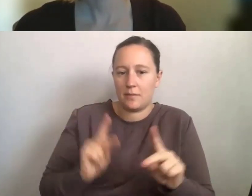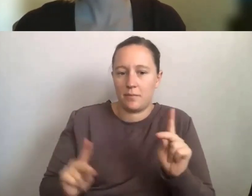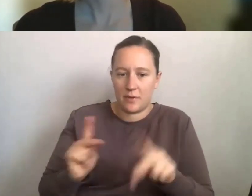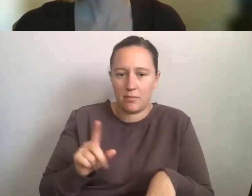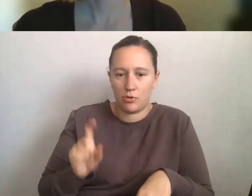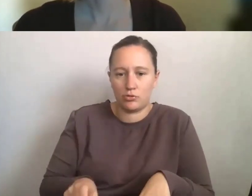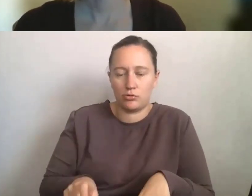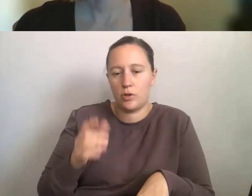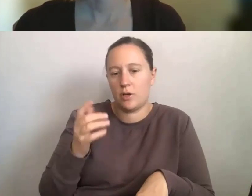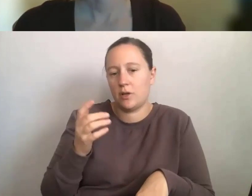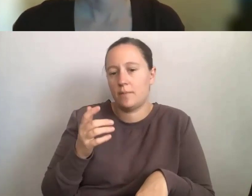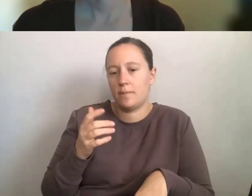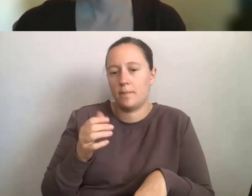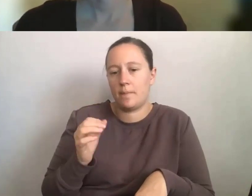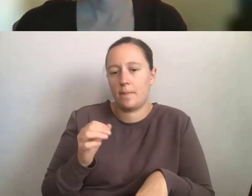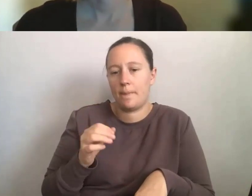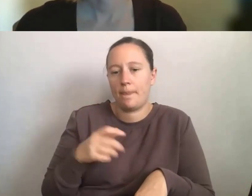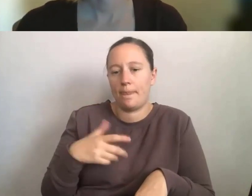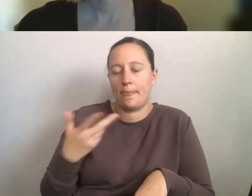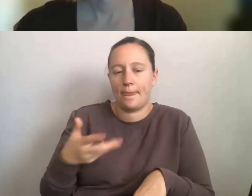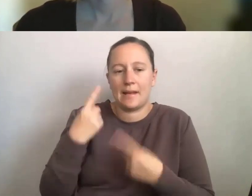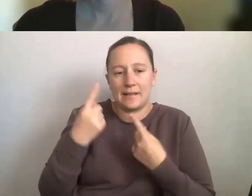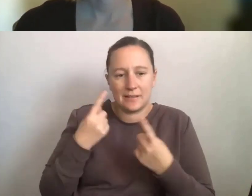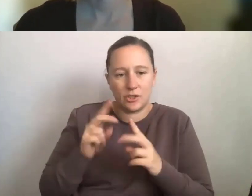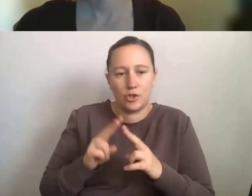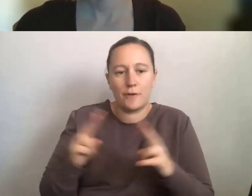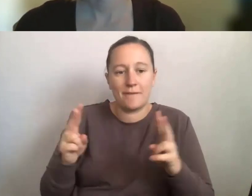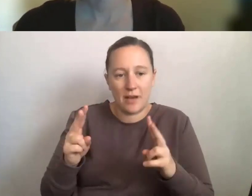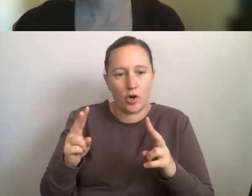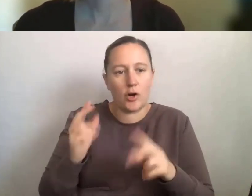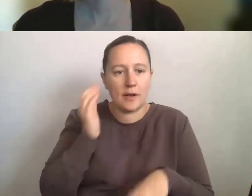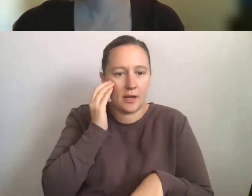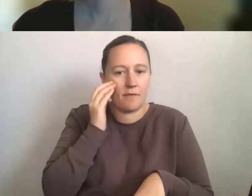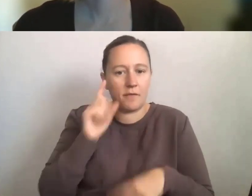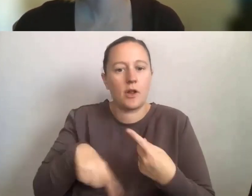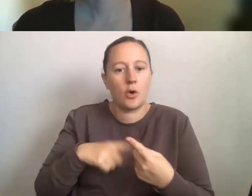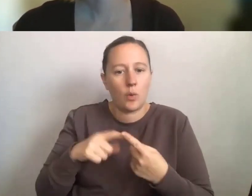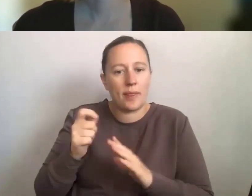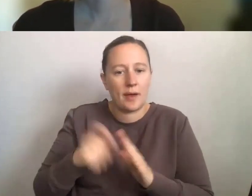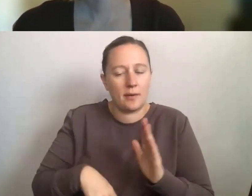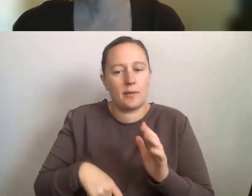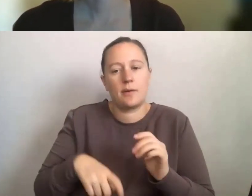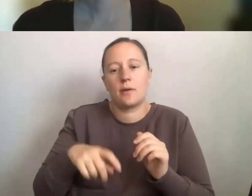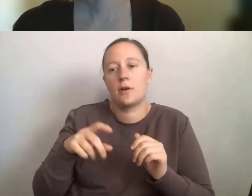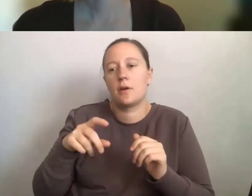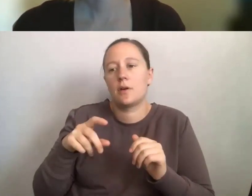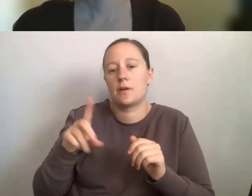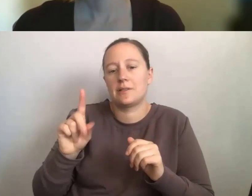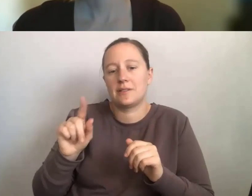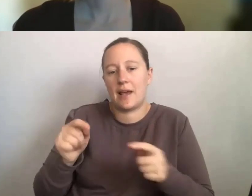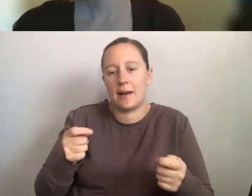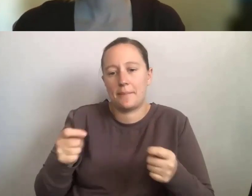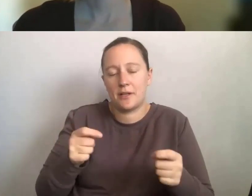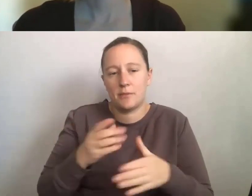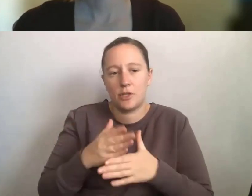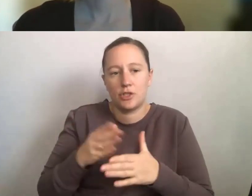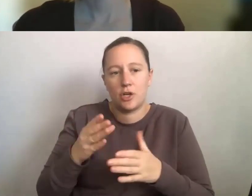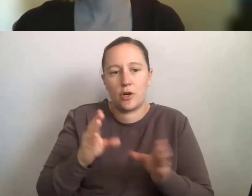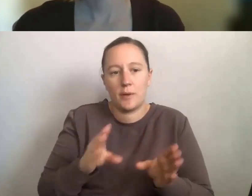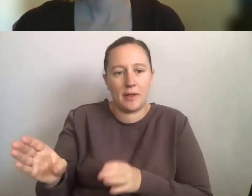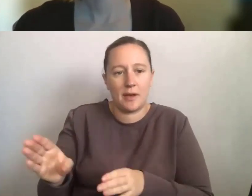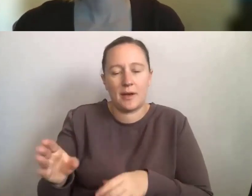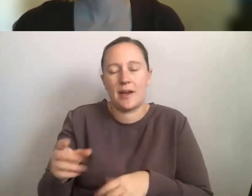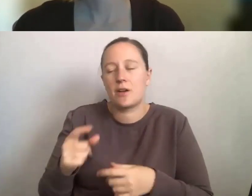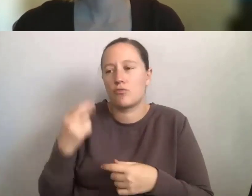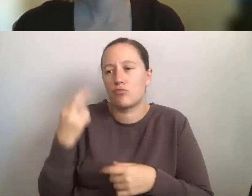really, I think, consider very carefully in drafting their data management and sharing plans, and that would be considered acceptable